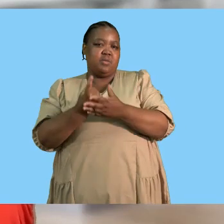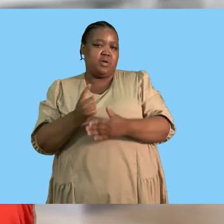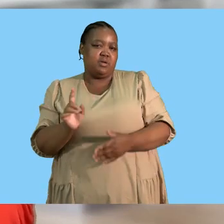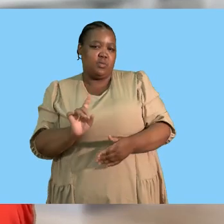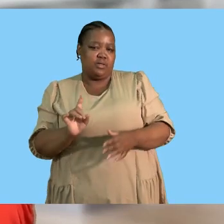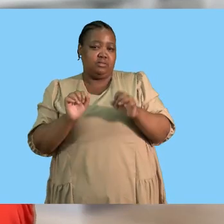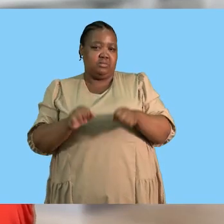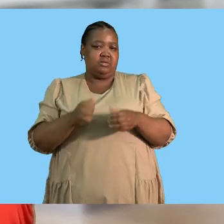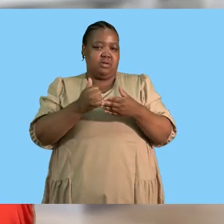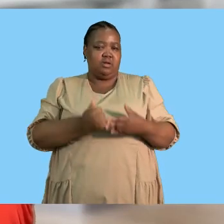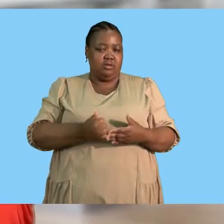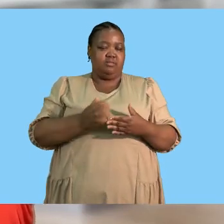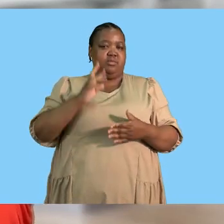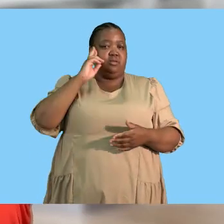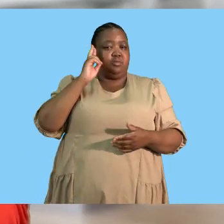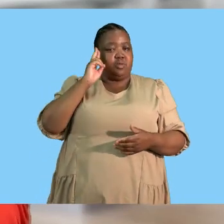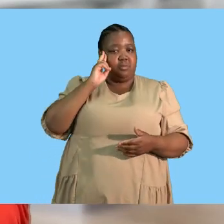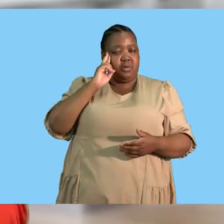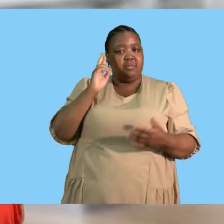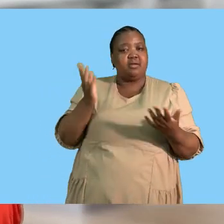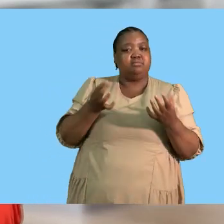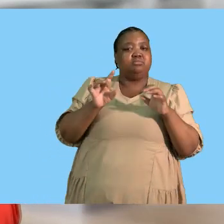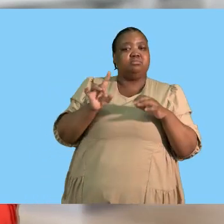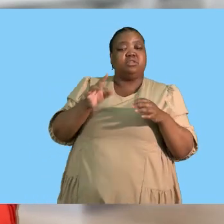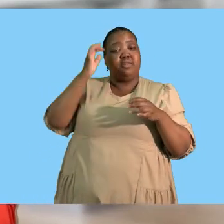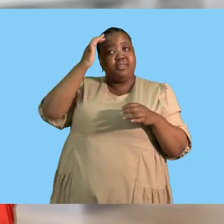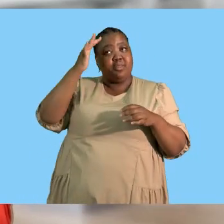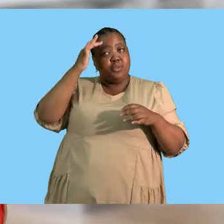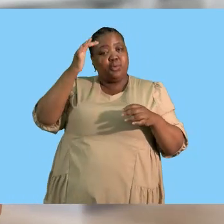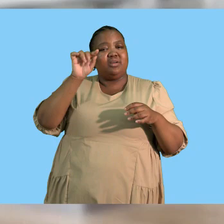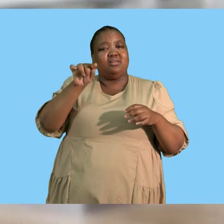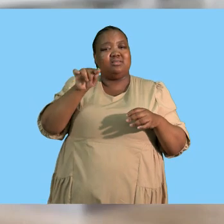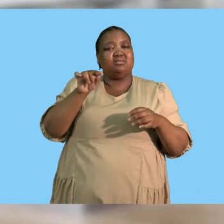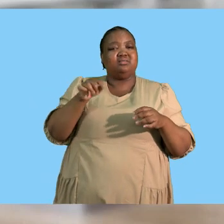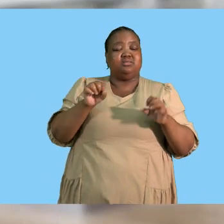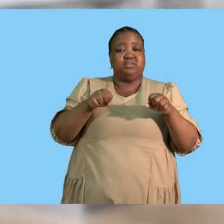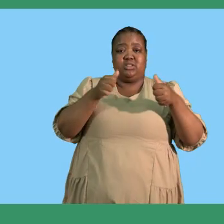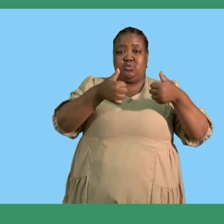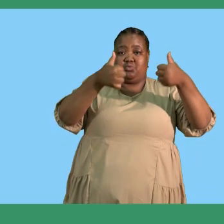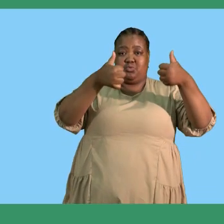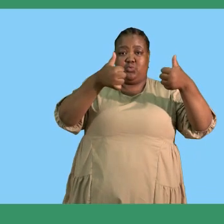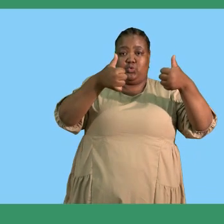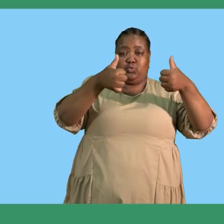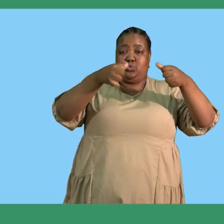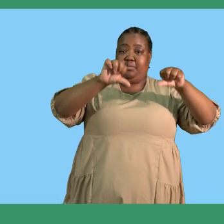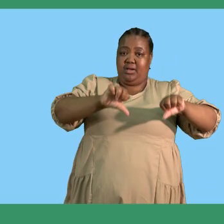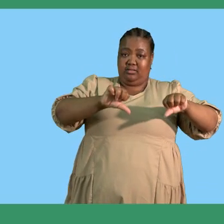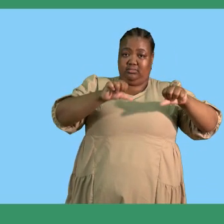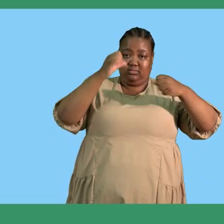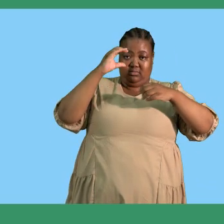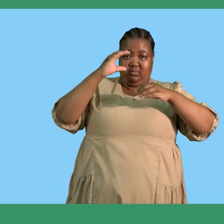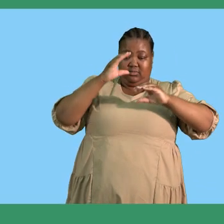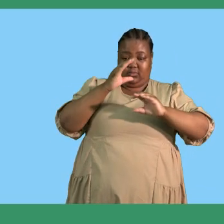will help you to remember to say that, oh, the consequential theory is the one that looks at the